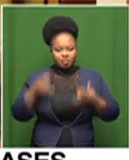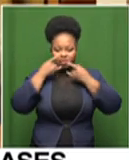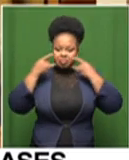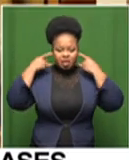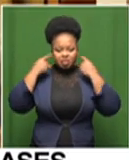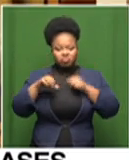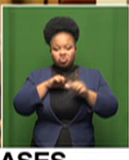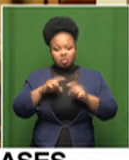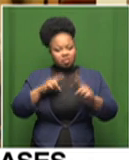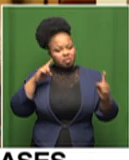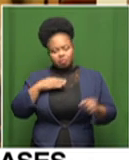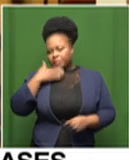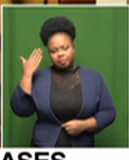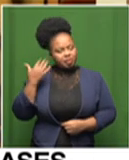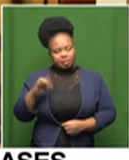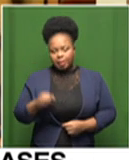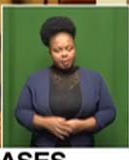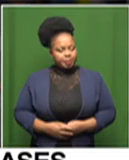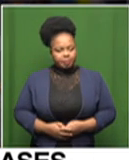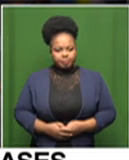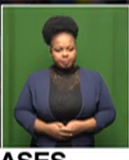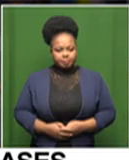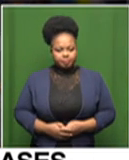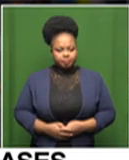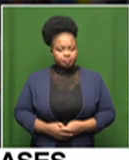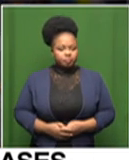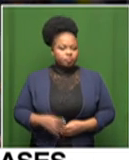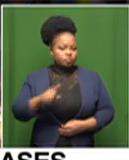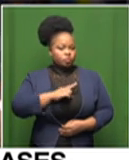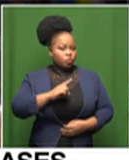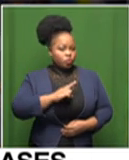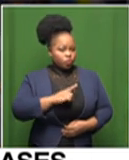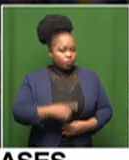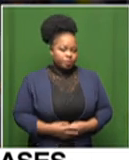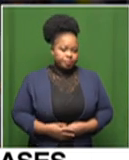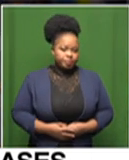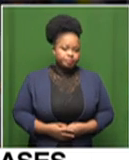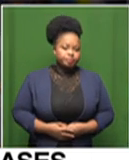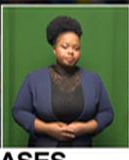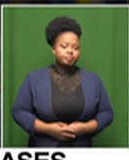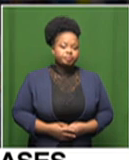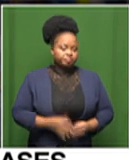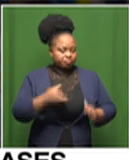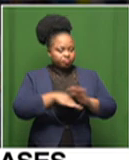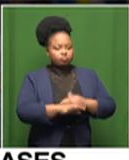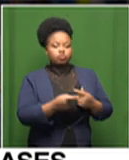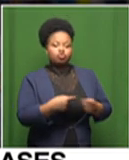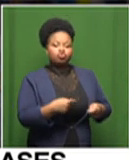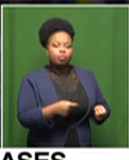masks and social distancing still a struggle. It is because when they are inside the shops,